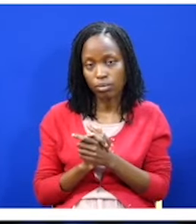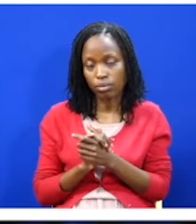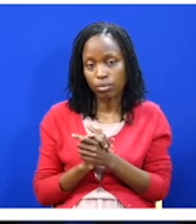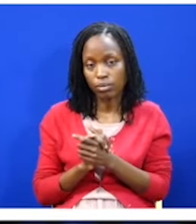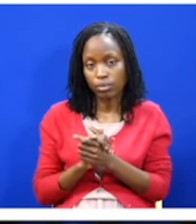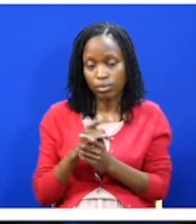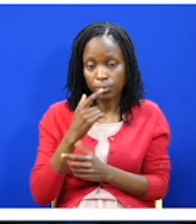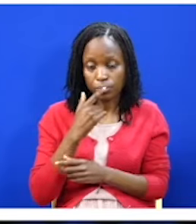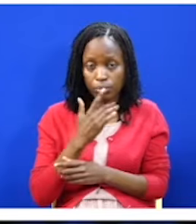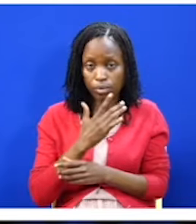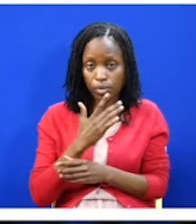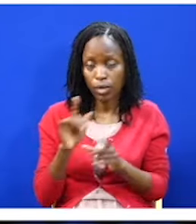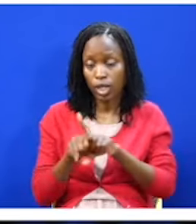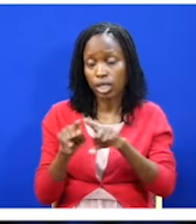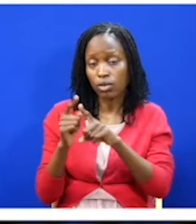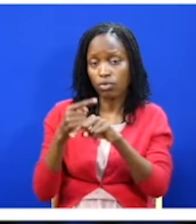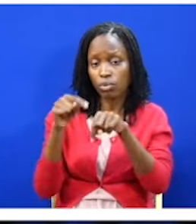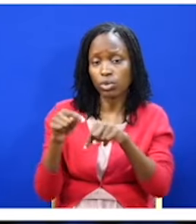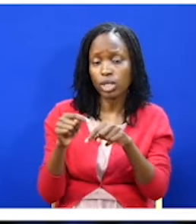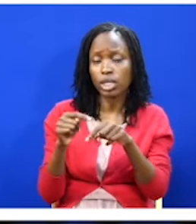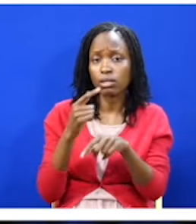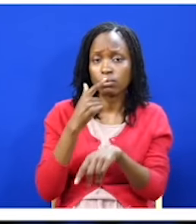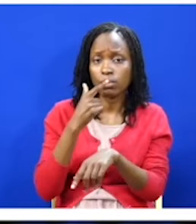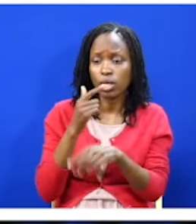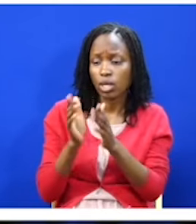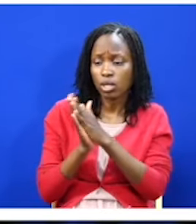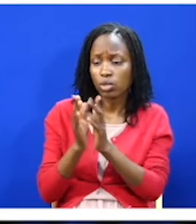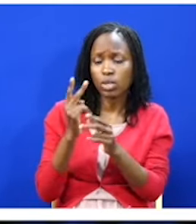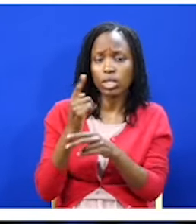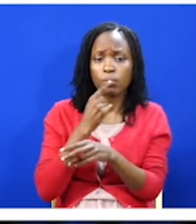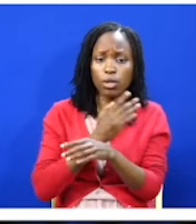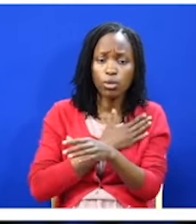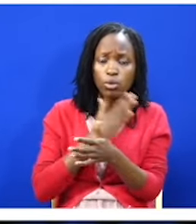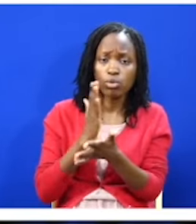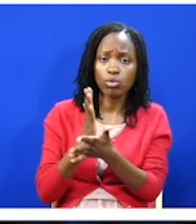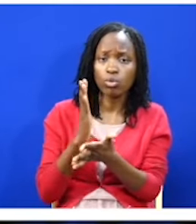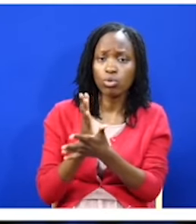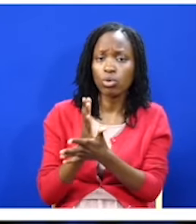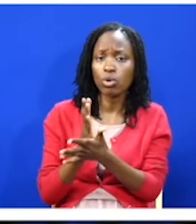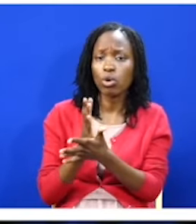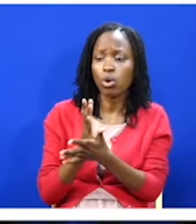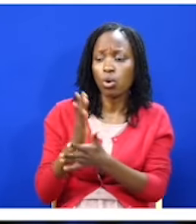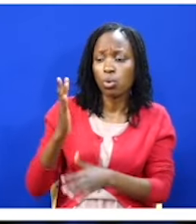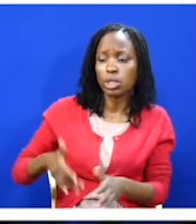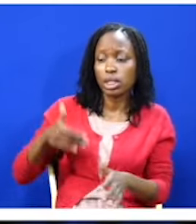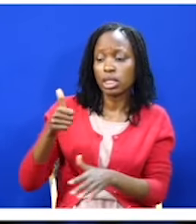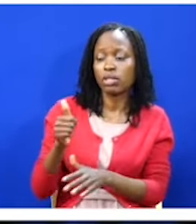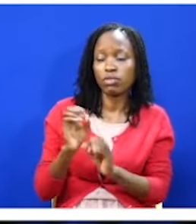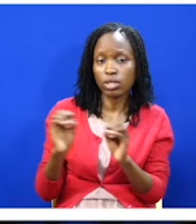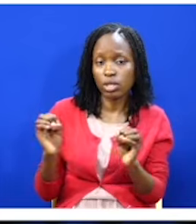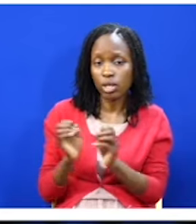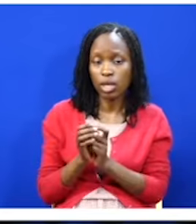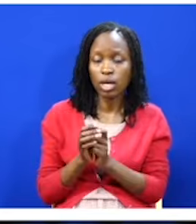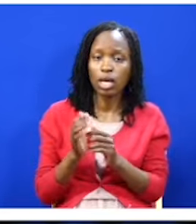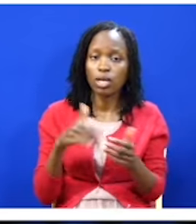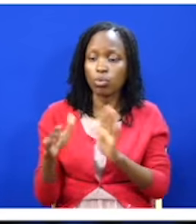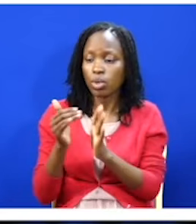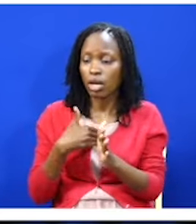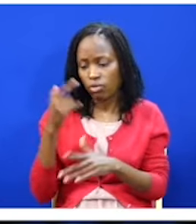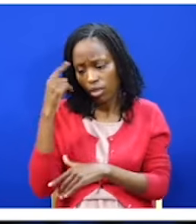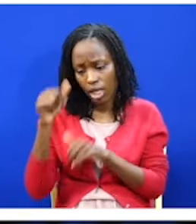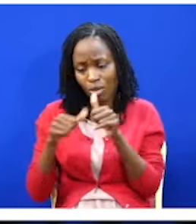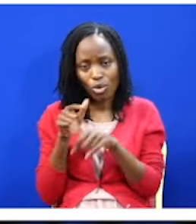Now, Ruth, we can see from the story, was such a wonderful example of how to defeat the giant of selfishness. She had an opportunity to think